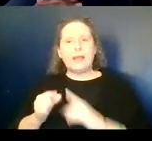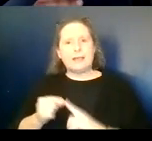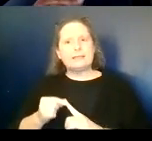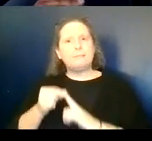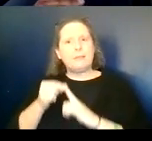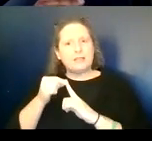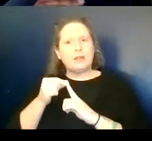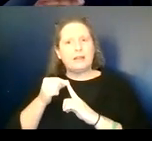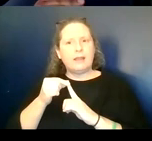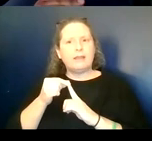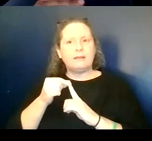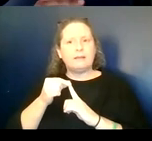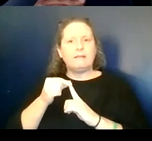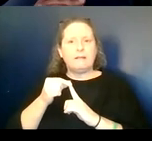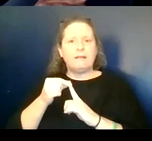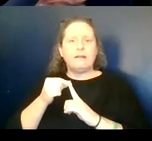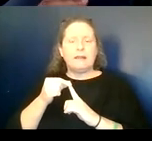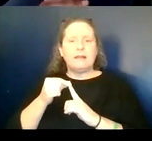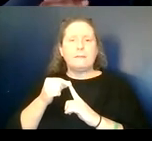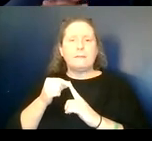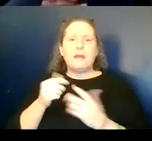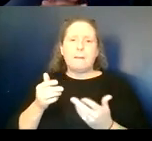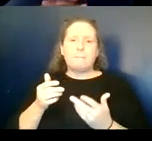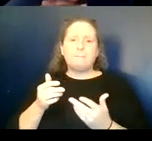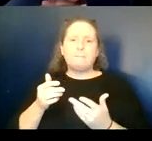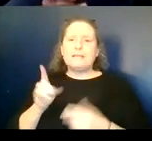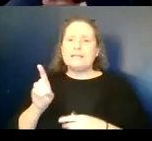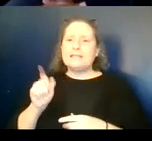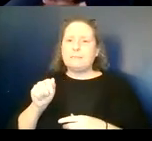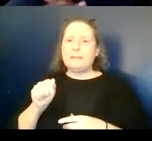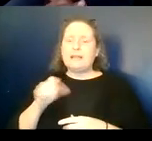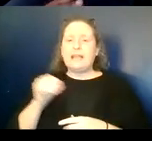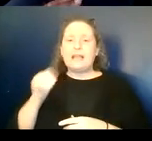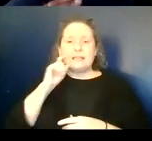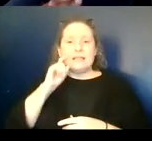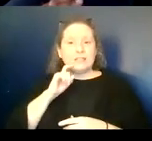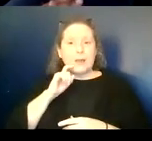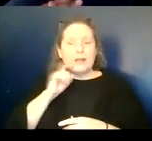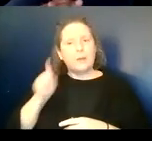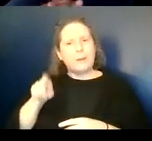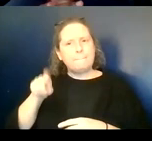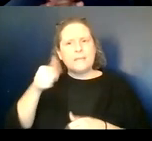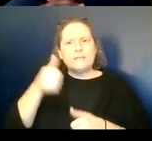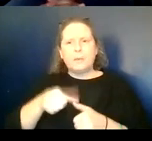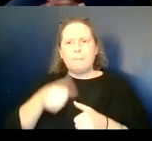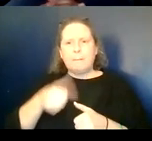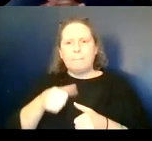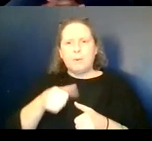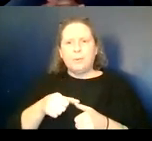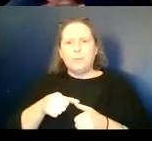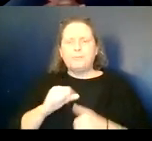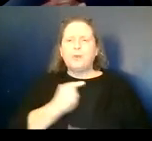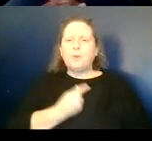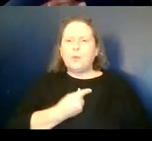especially um, disability and sexuality, we must keep in mind that we should think